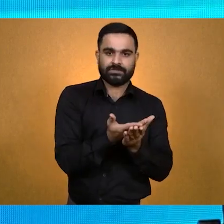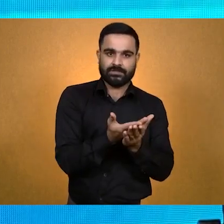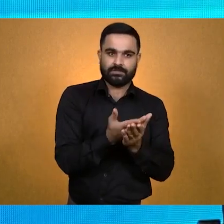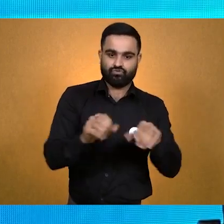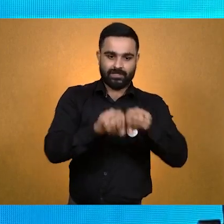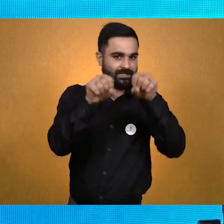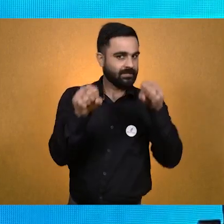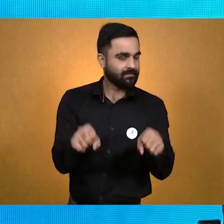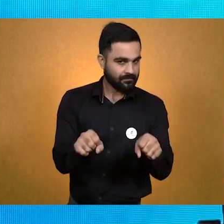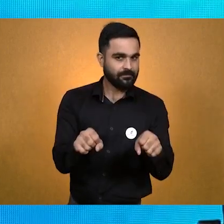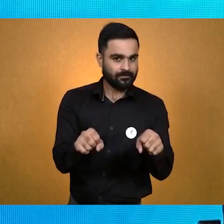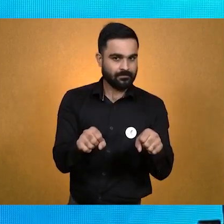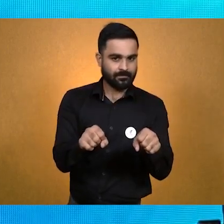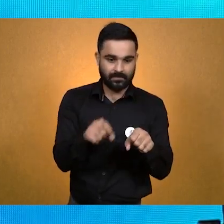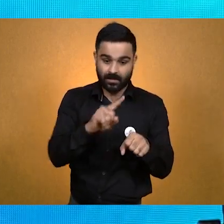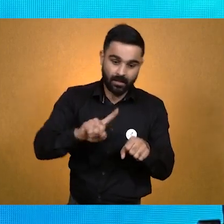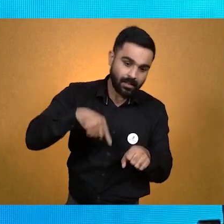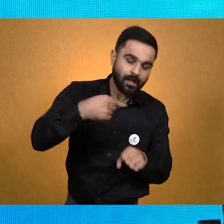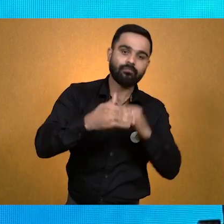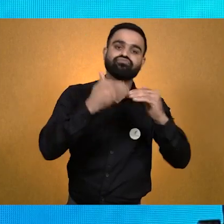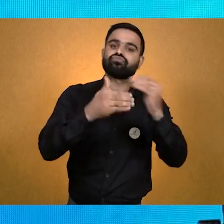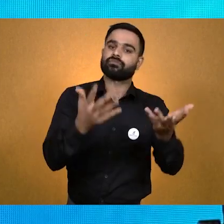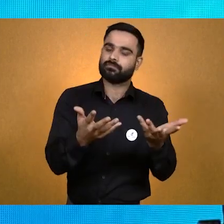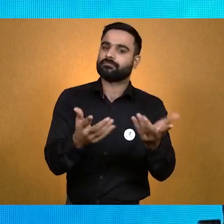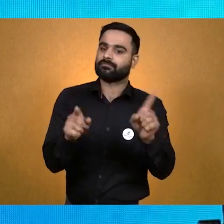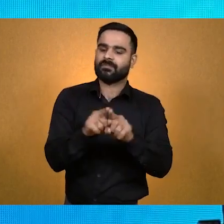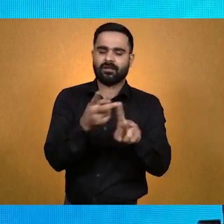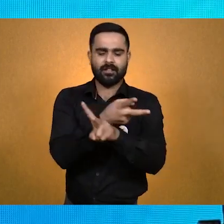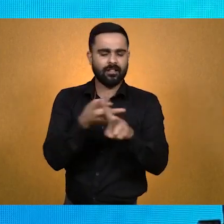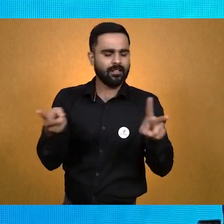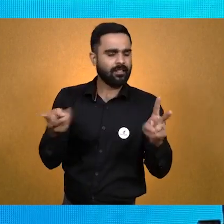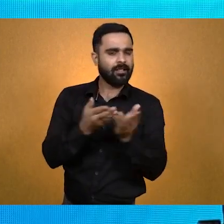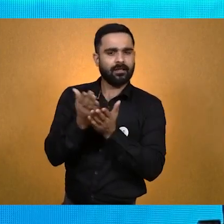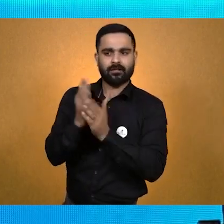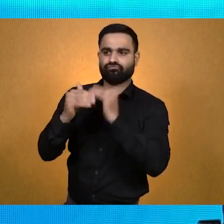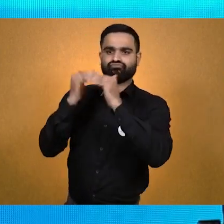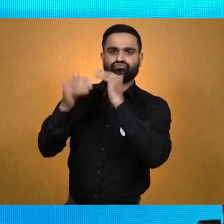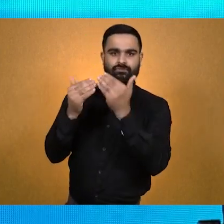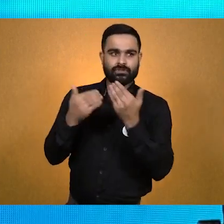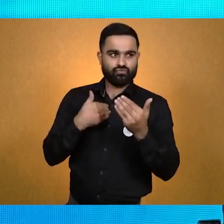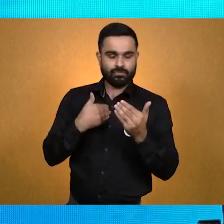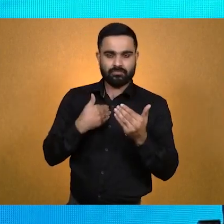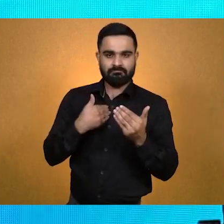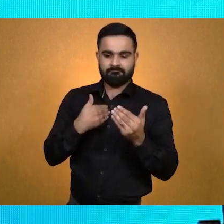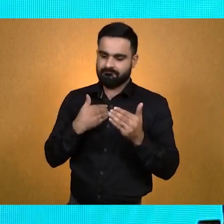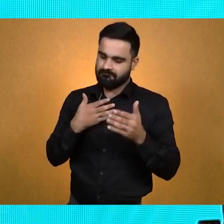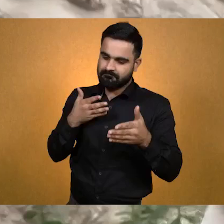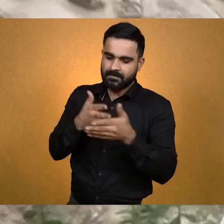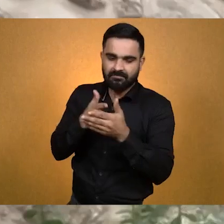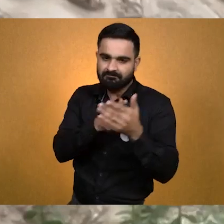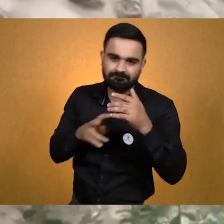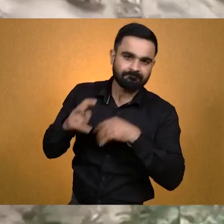these systems take the next level, go several notches up, and we are able to raise the bar, as we